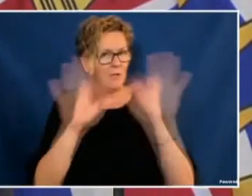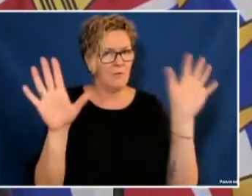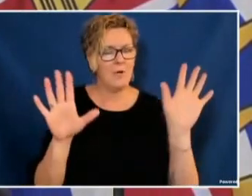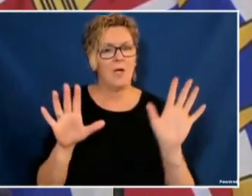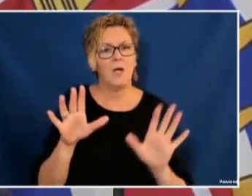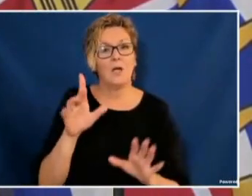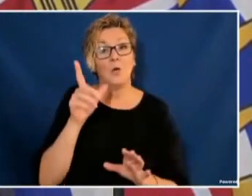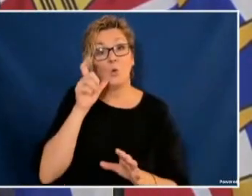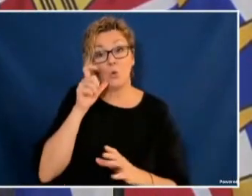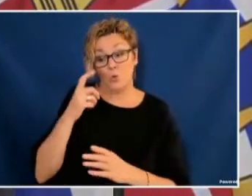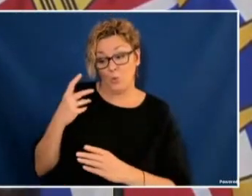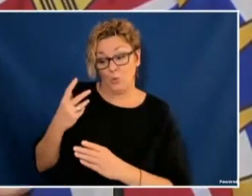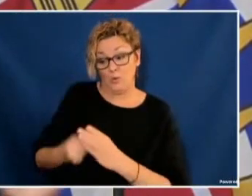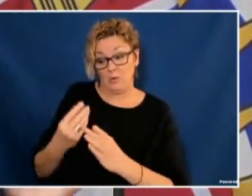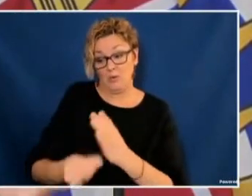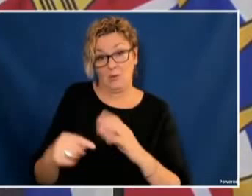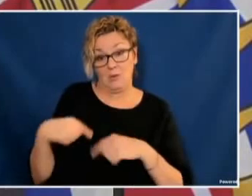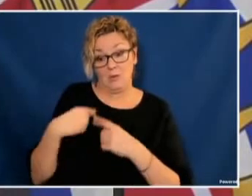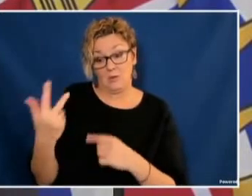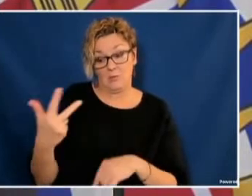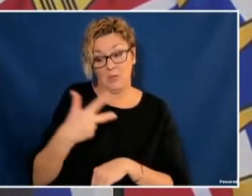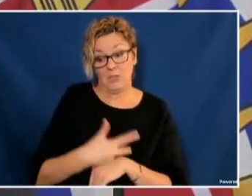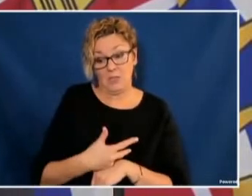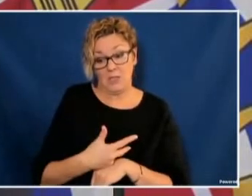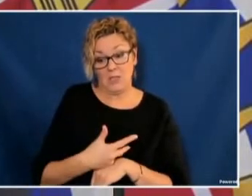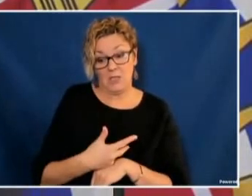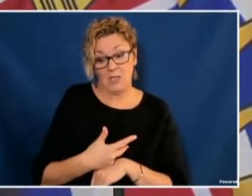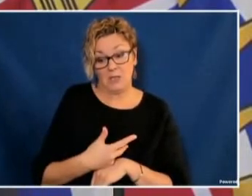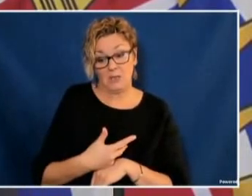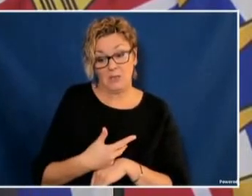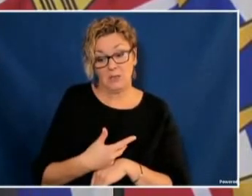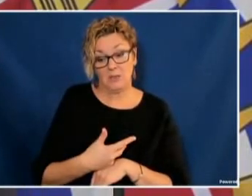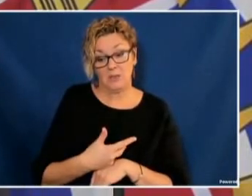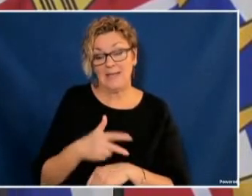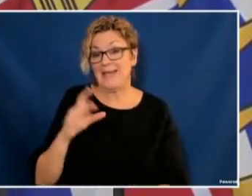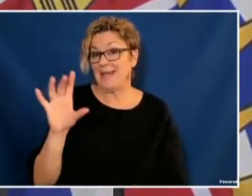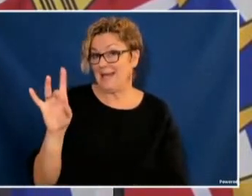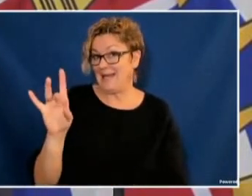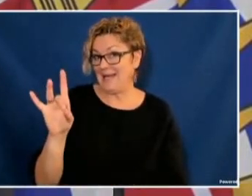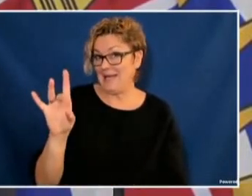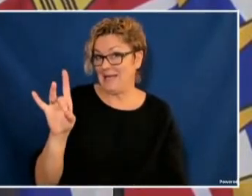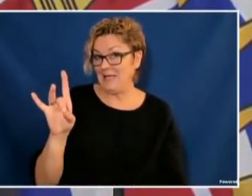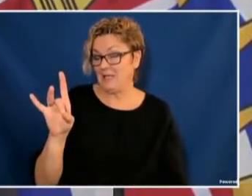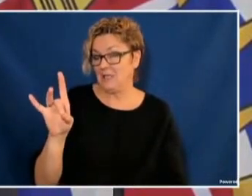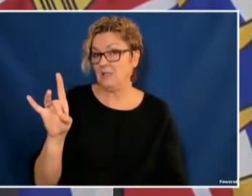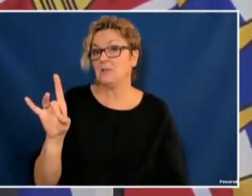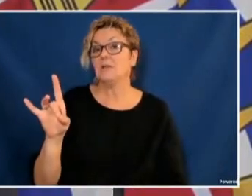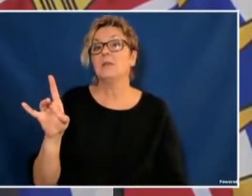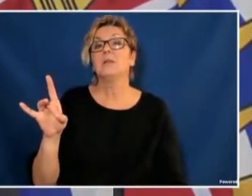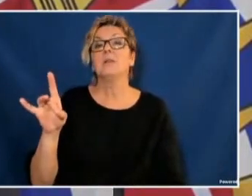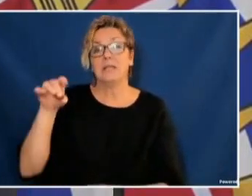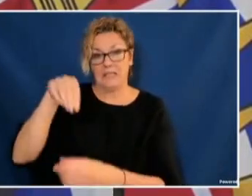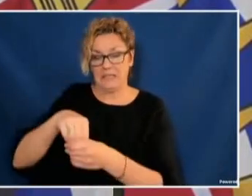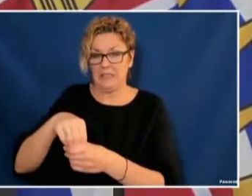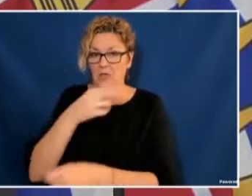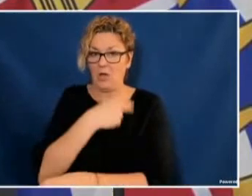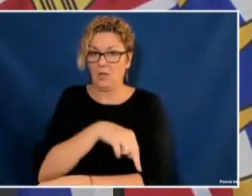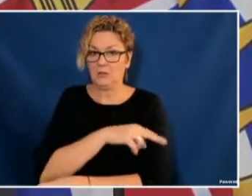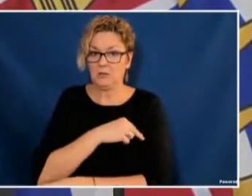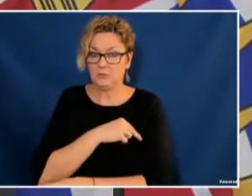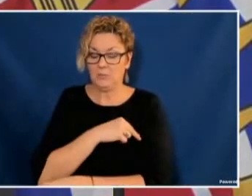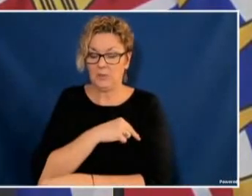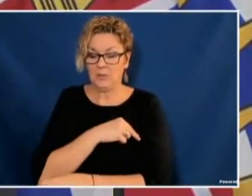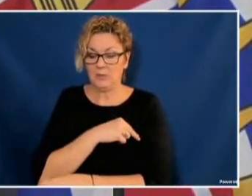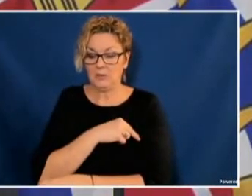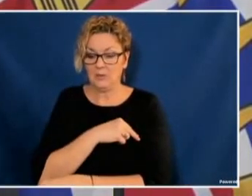an average transmission rate. So what it's based on is how many people each